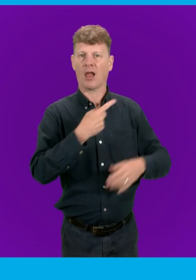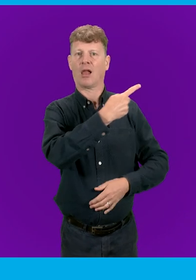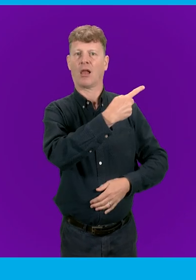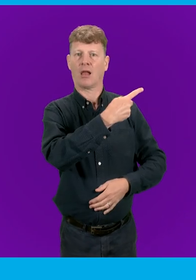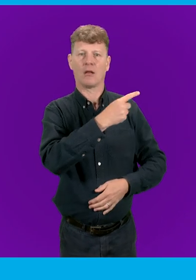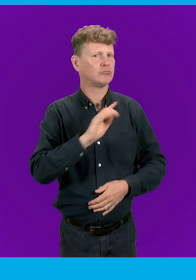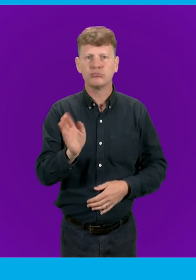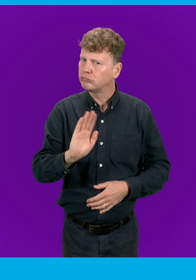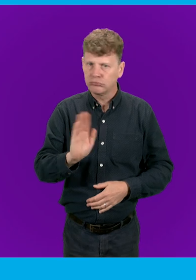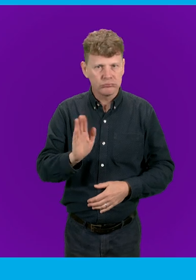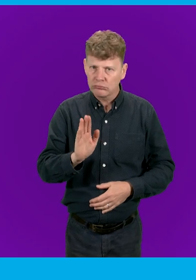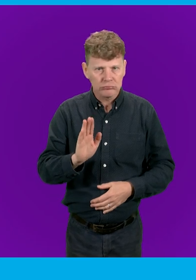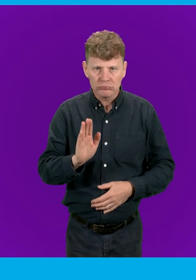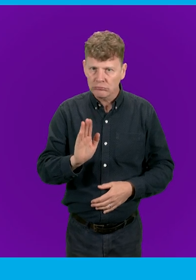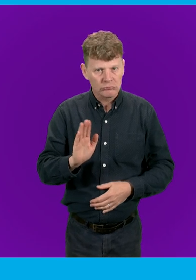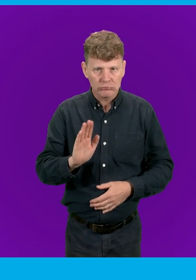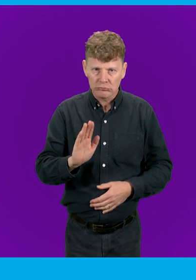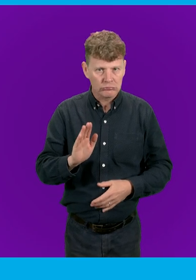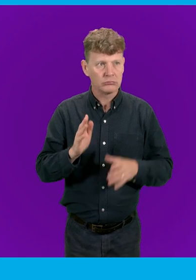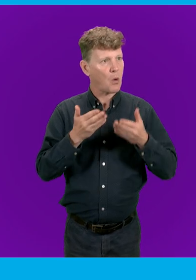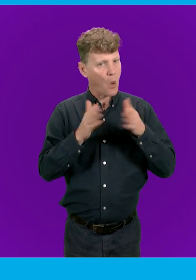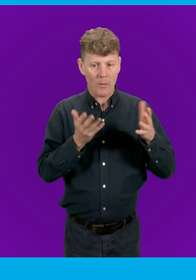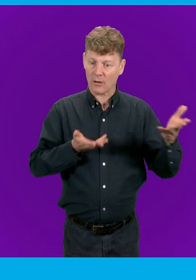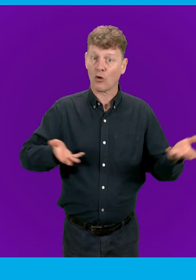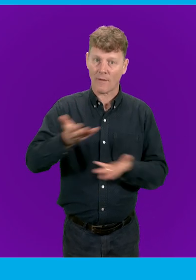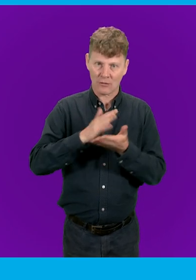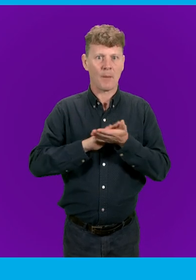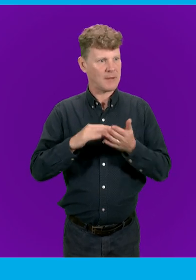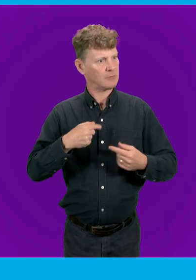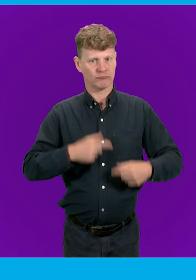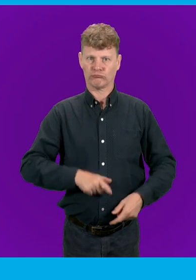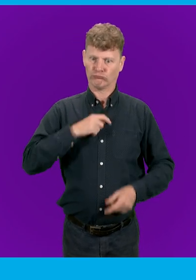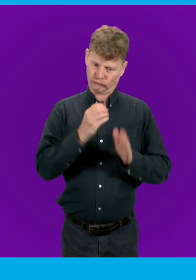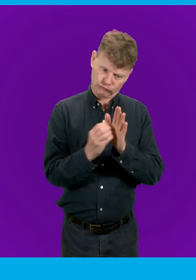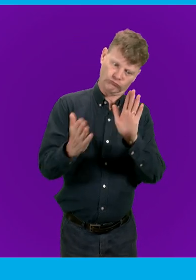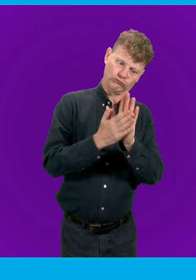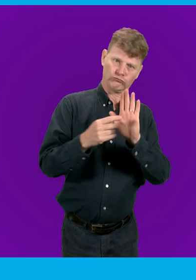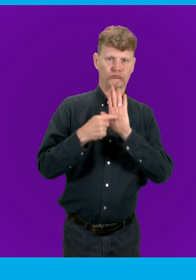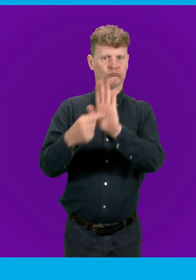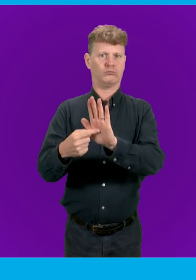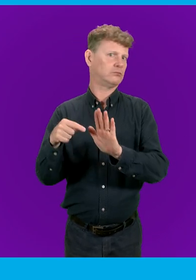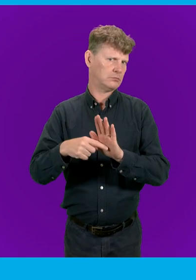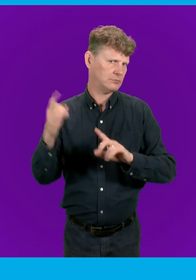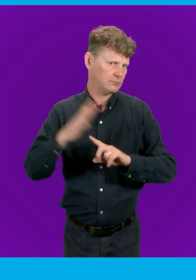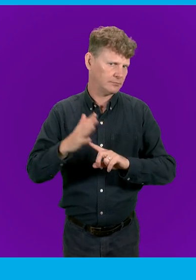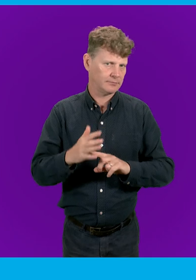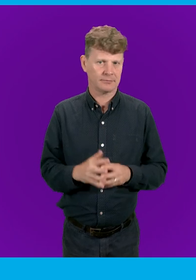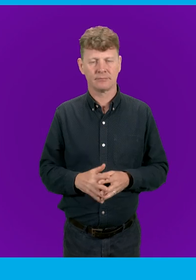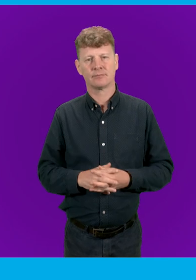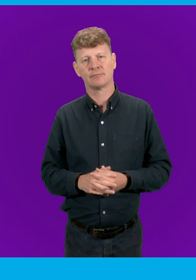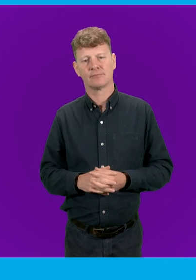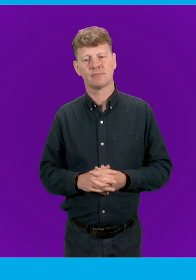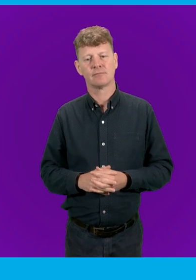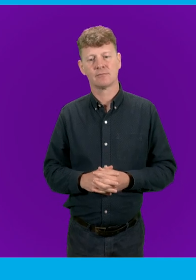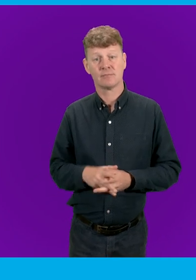it again. I think just opening the conversation is one of the main points. Yeah, but it